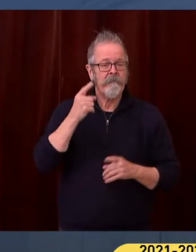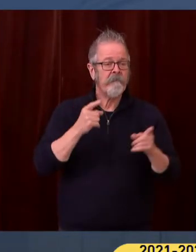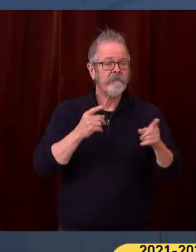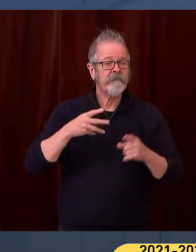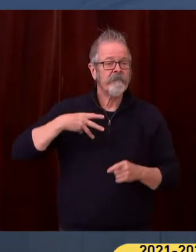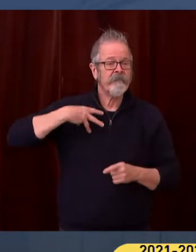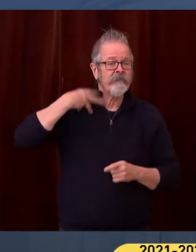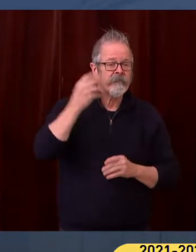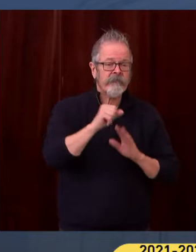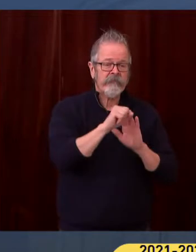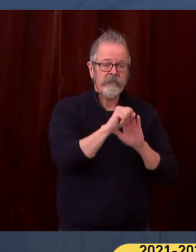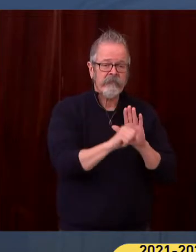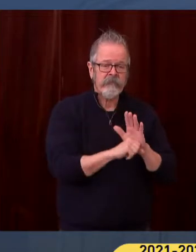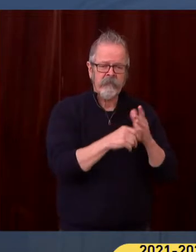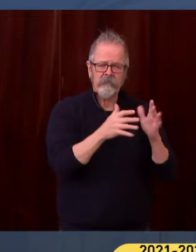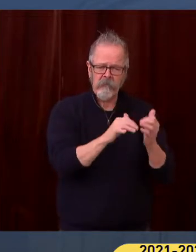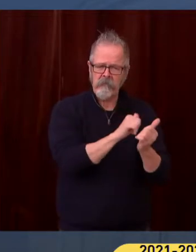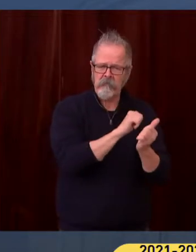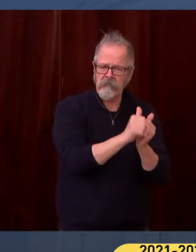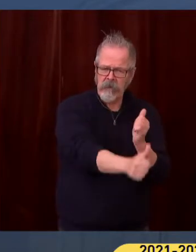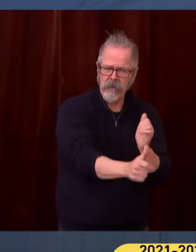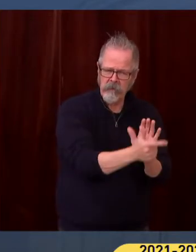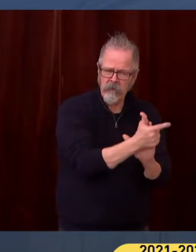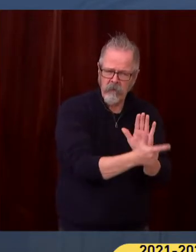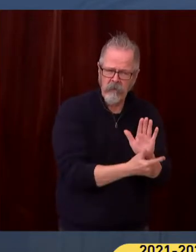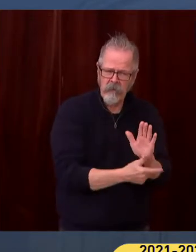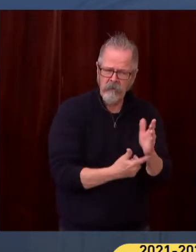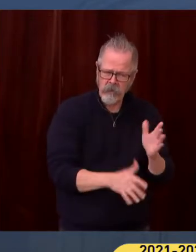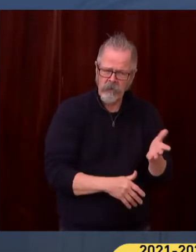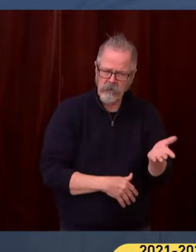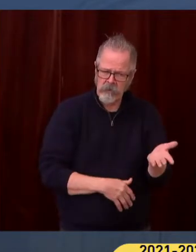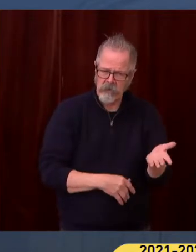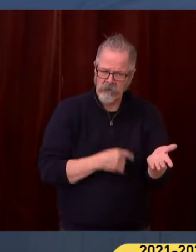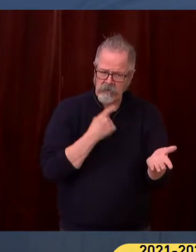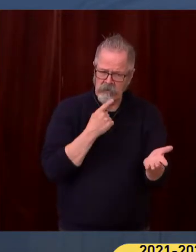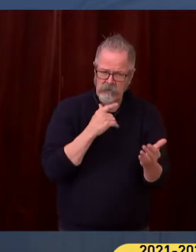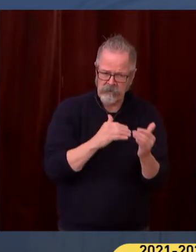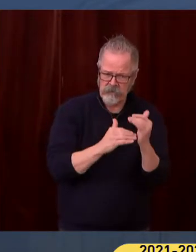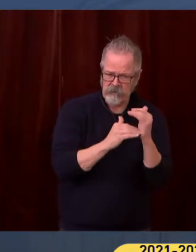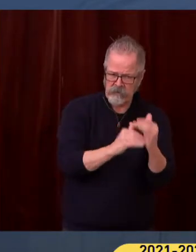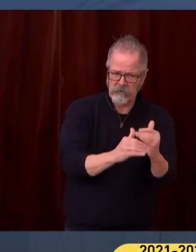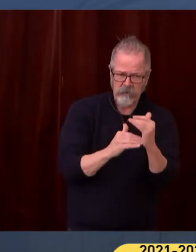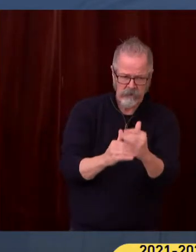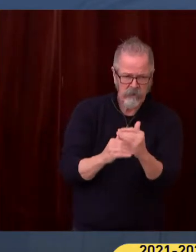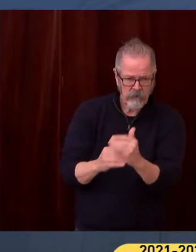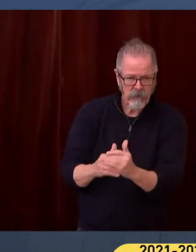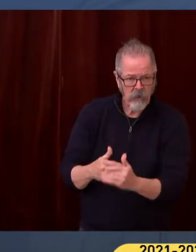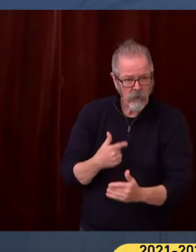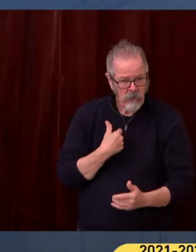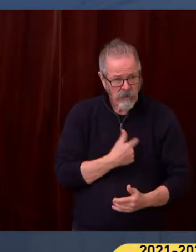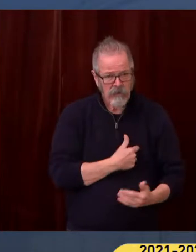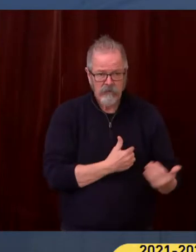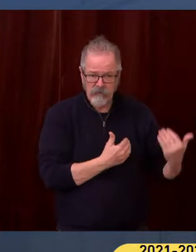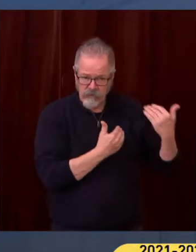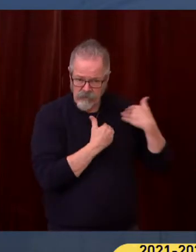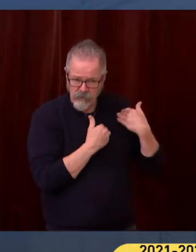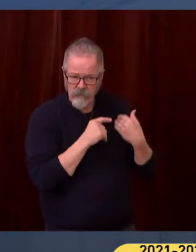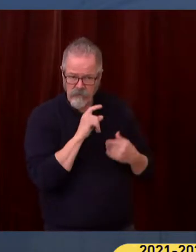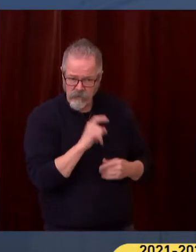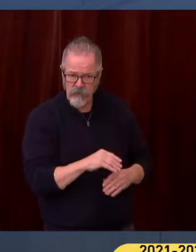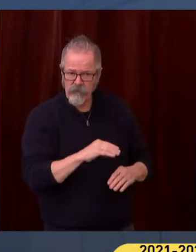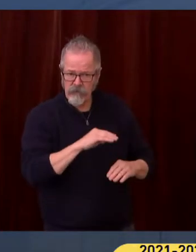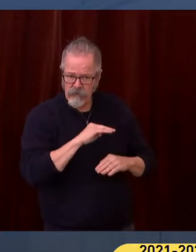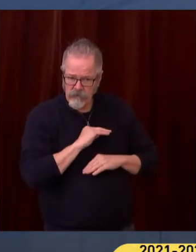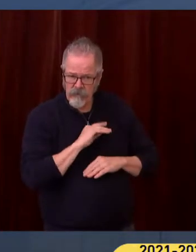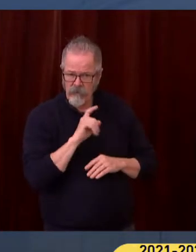It's binding on the state of Washington. Now we've got to be put to practice the tools to get it done. We